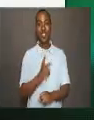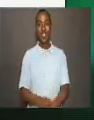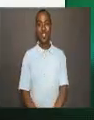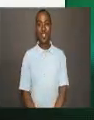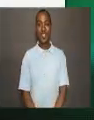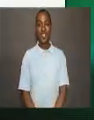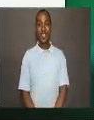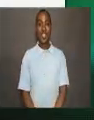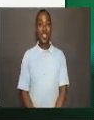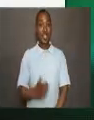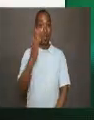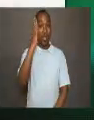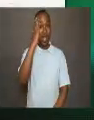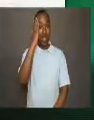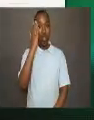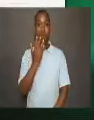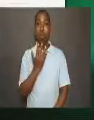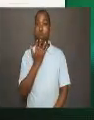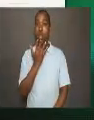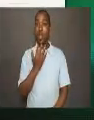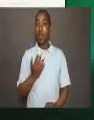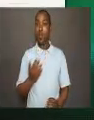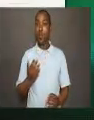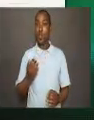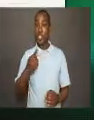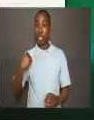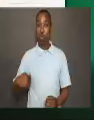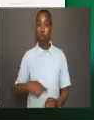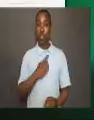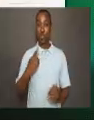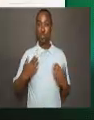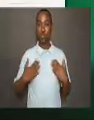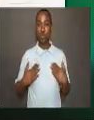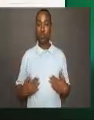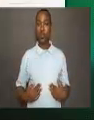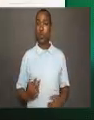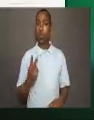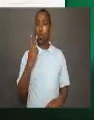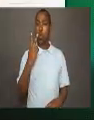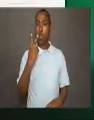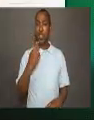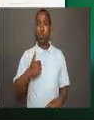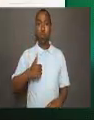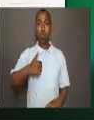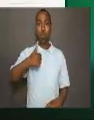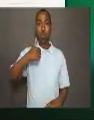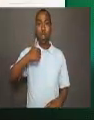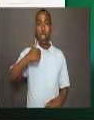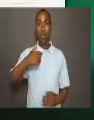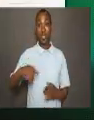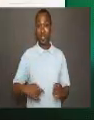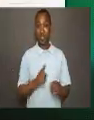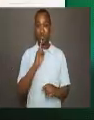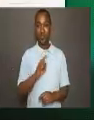We know that blood circulates through the body in two main routes.